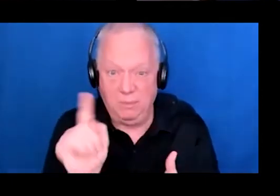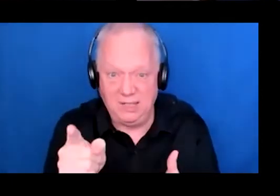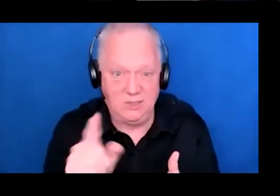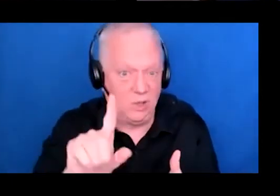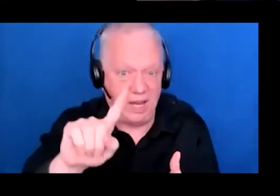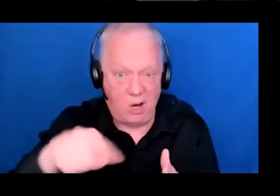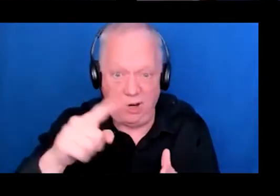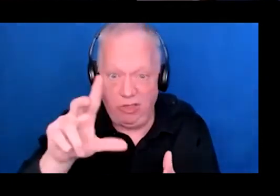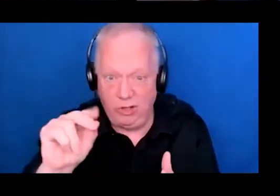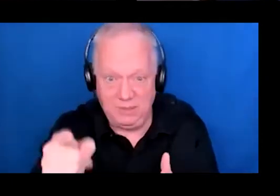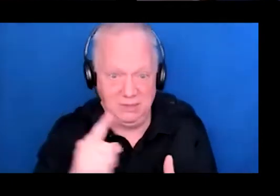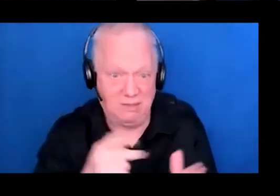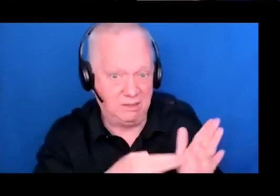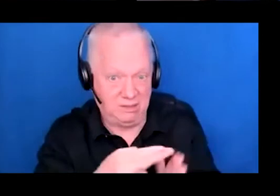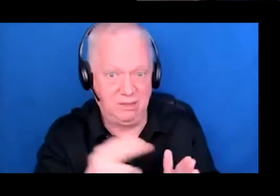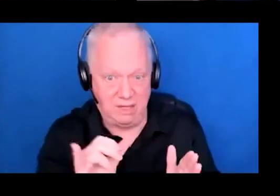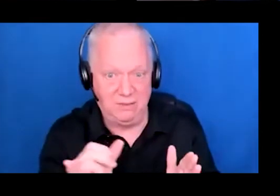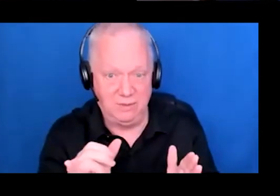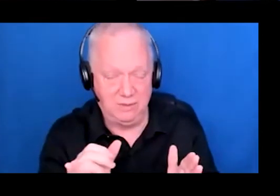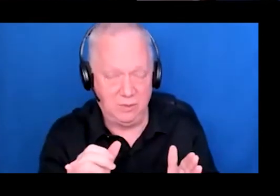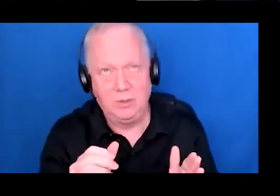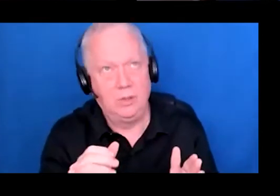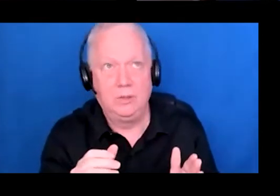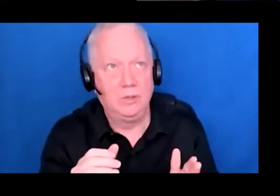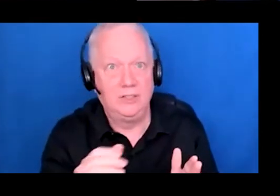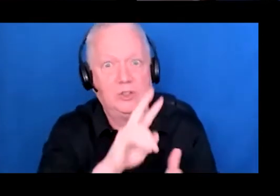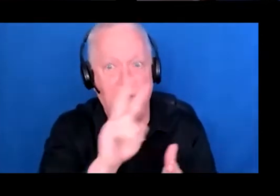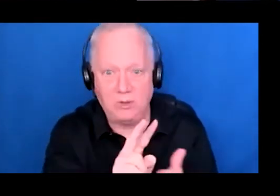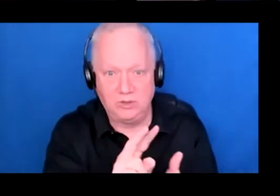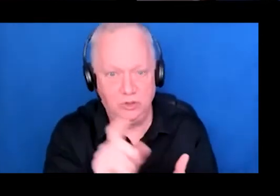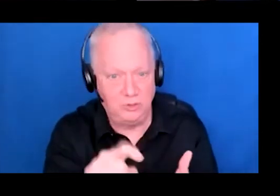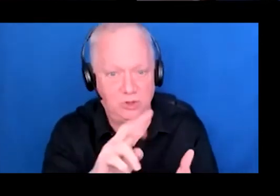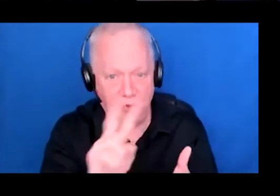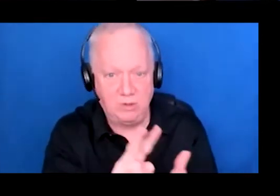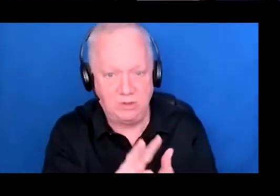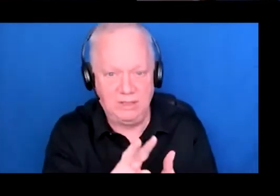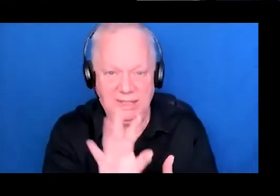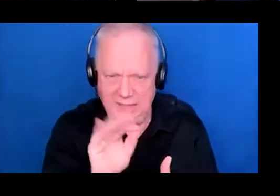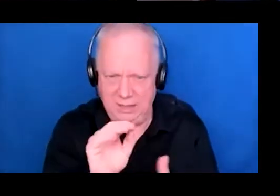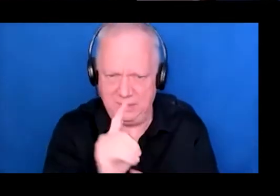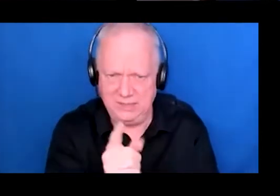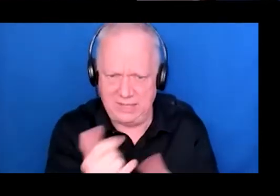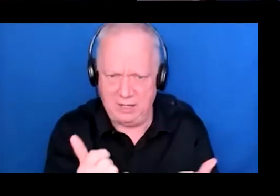hour and 30 minutes, honestly, like, or whatever, like, no, like 2 hours. It should be 2 hours. It's 90 minutes now.